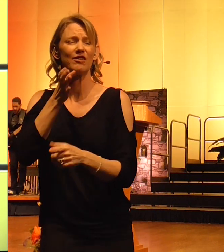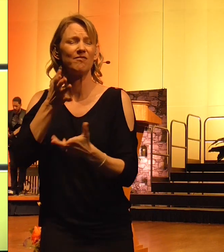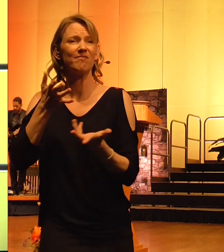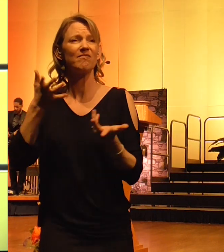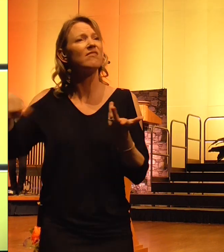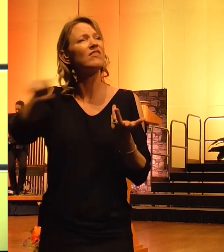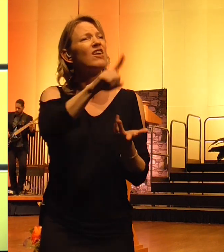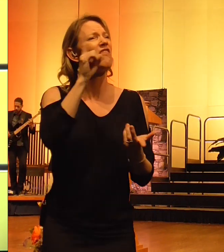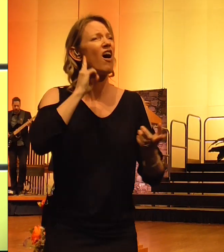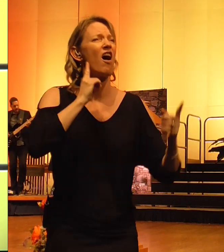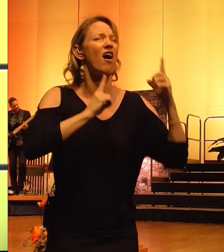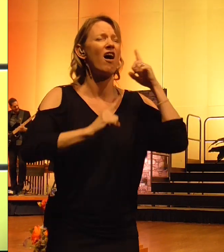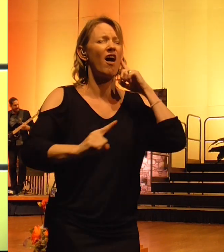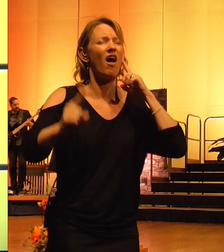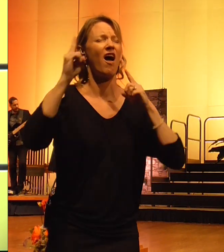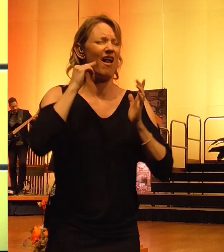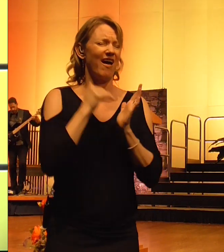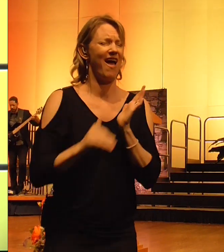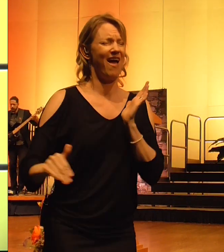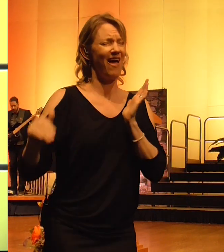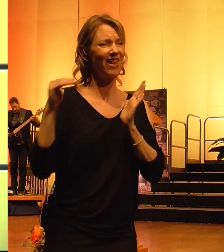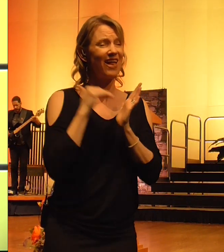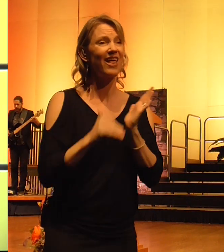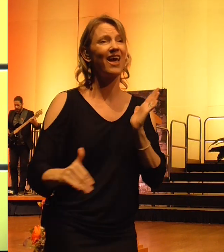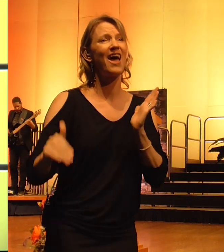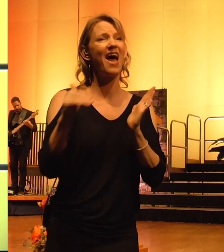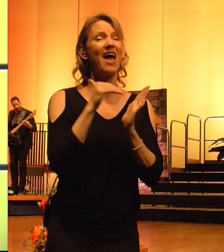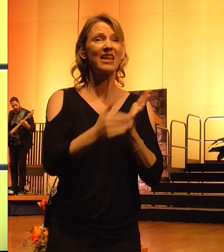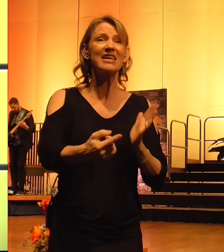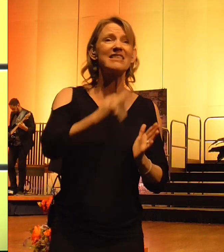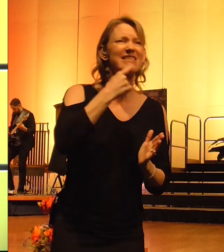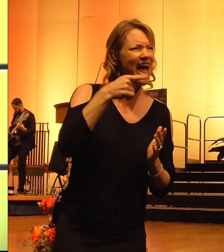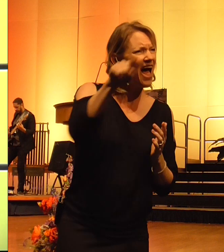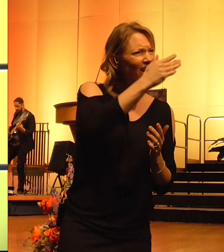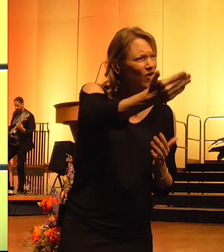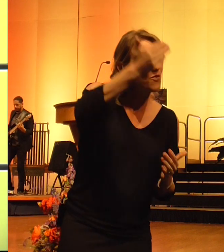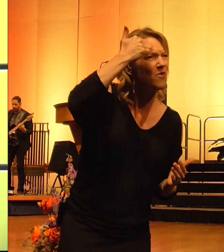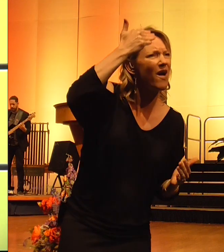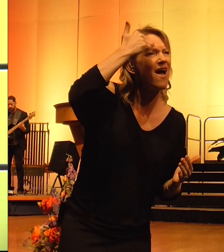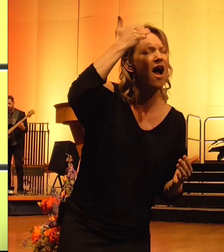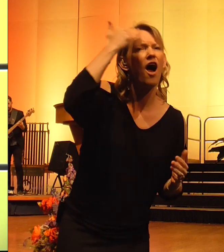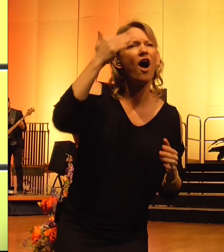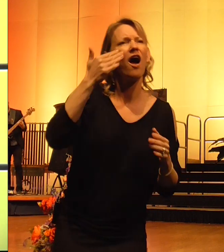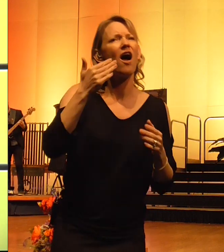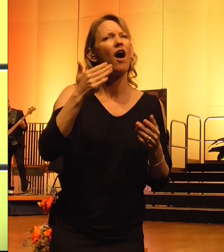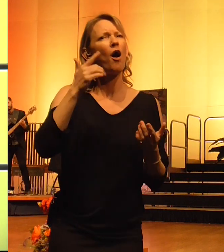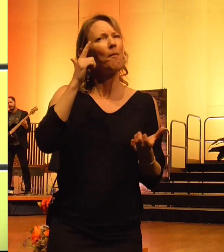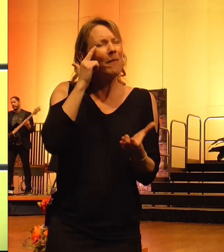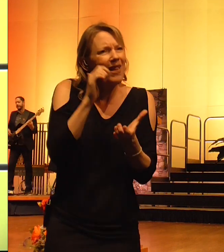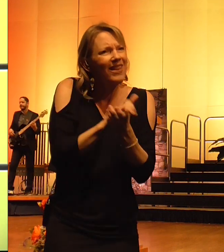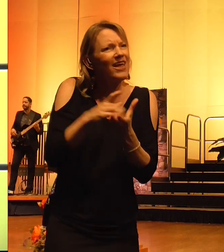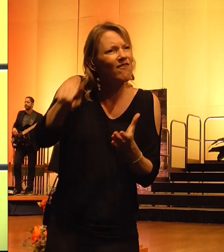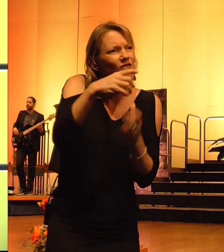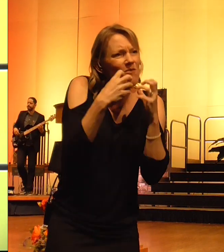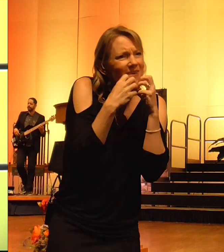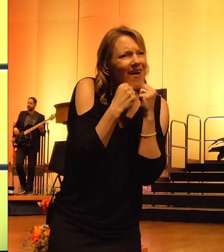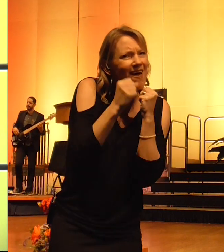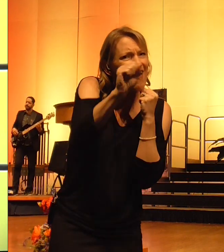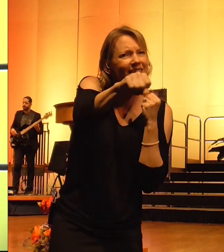You've heard it hundreds of times. You say you're aware, believe and